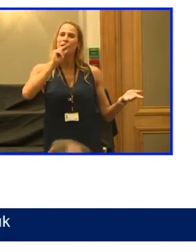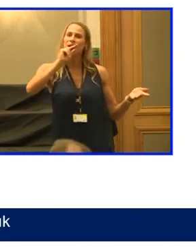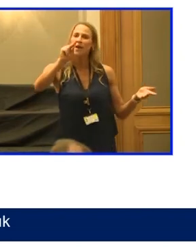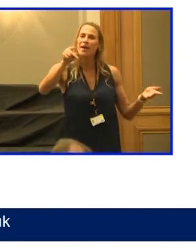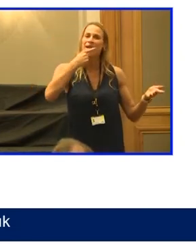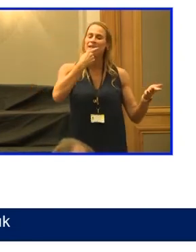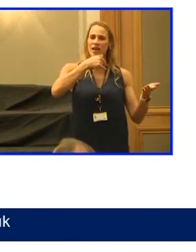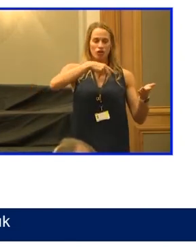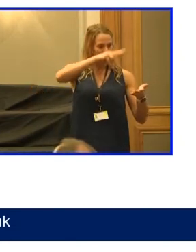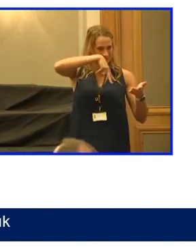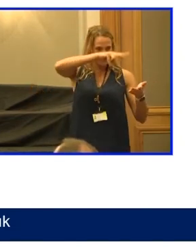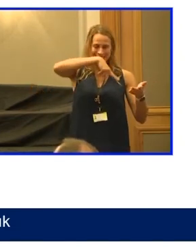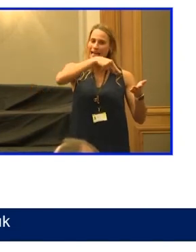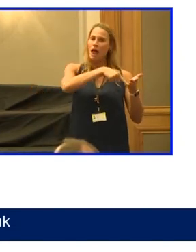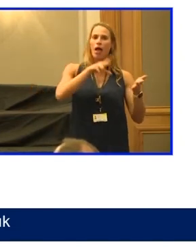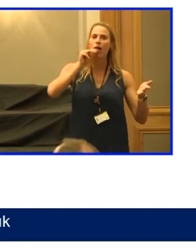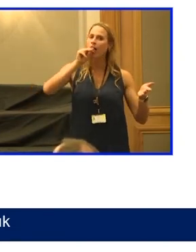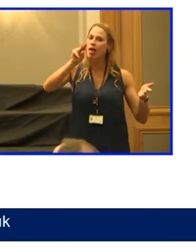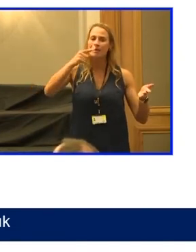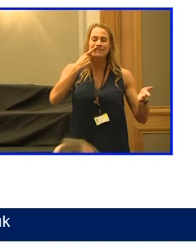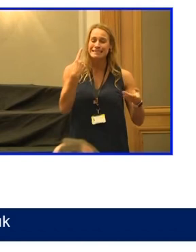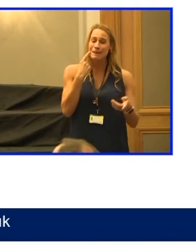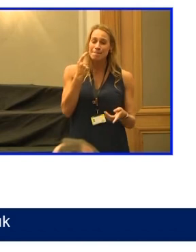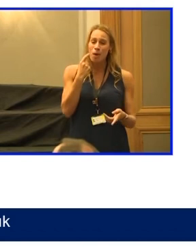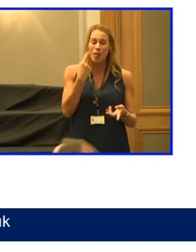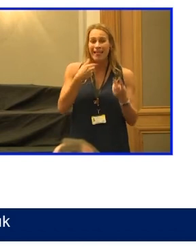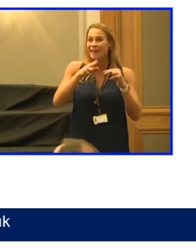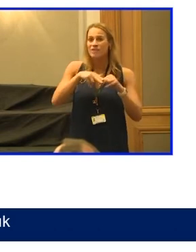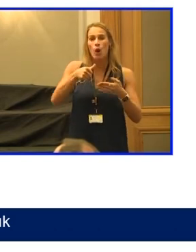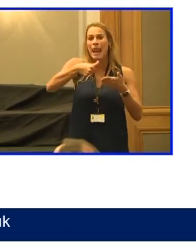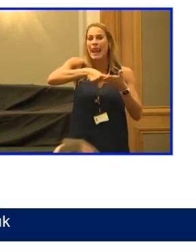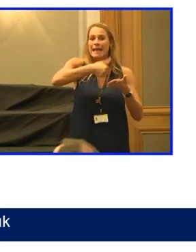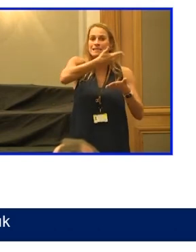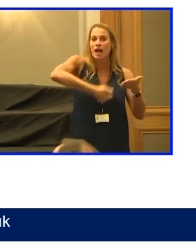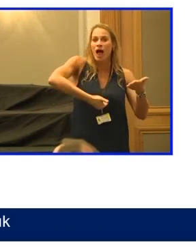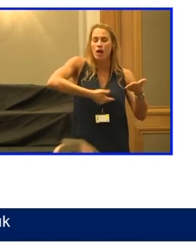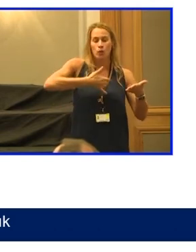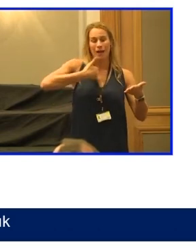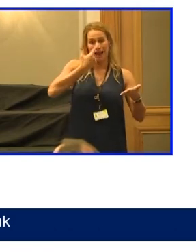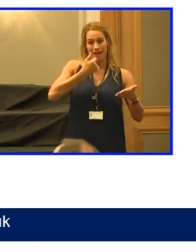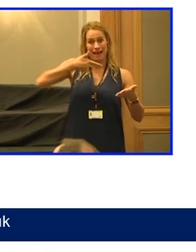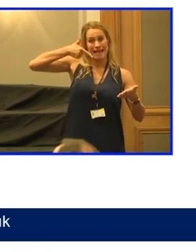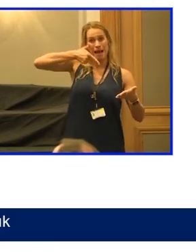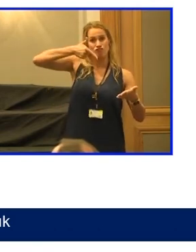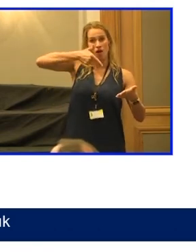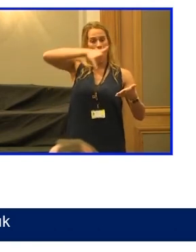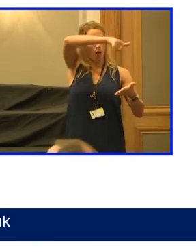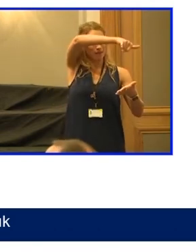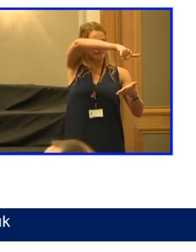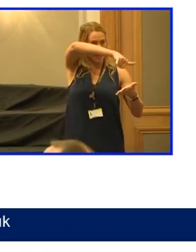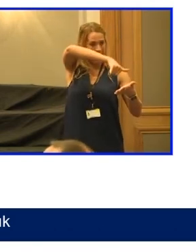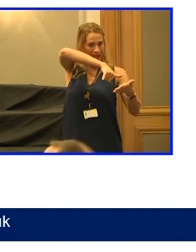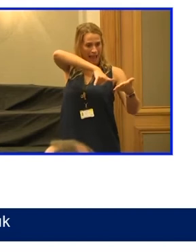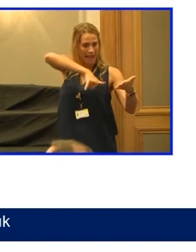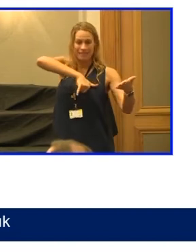again, really straightforward. Just if it's your post, your letters, happy days. You've literally got independent skill in the